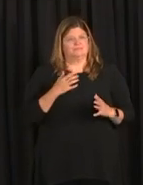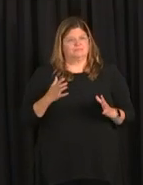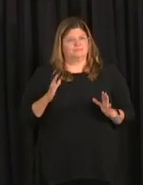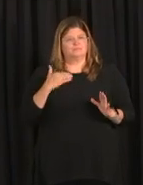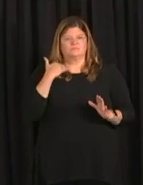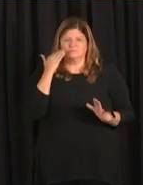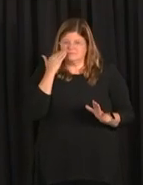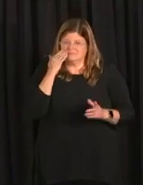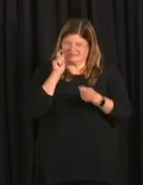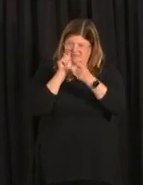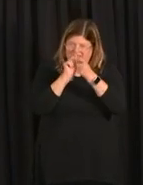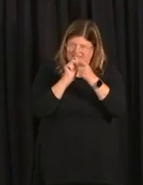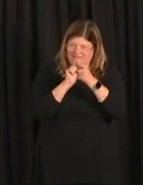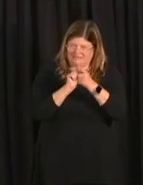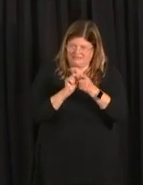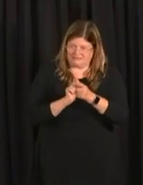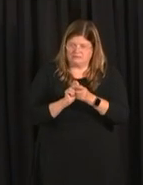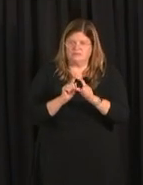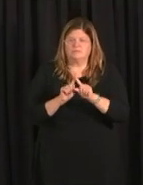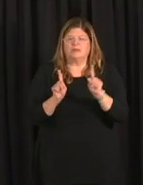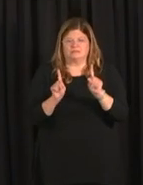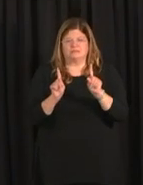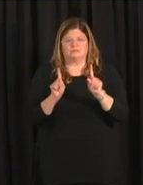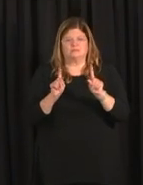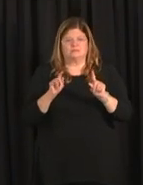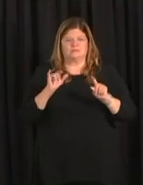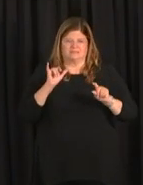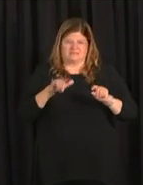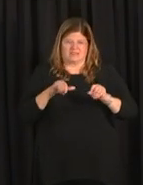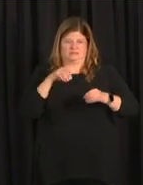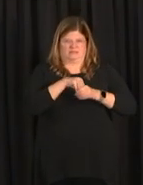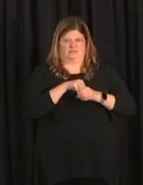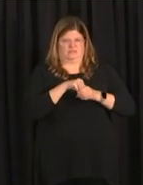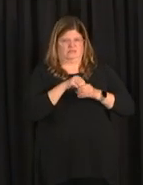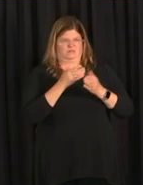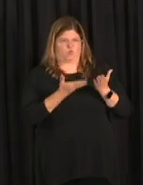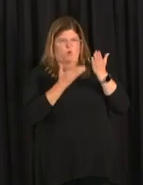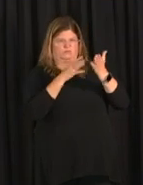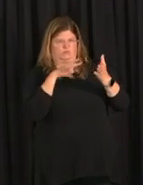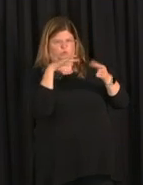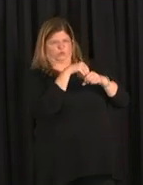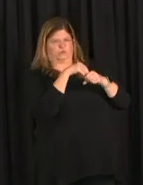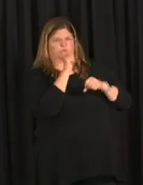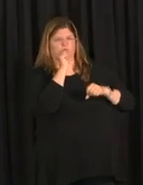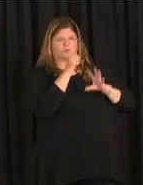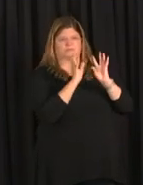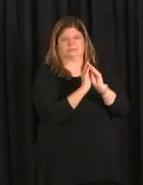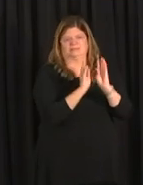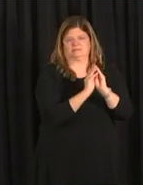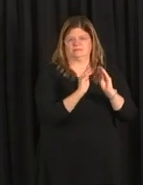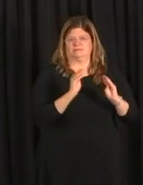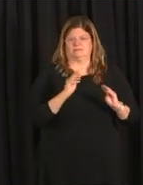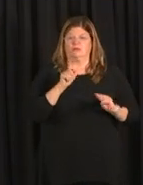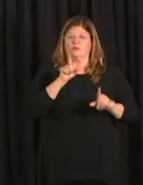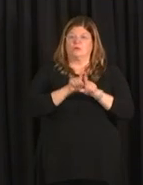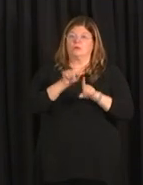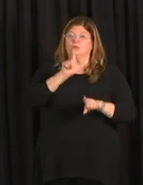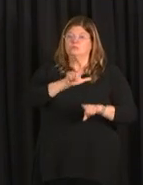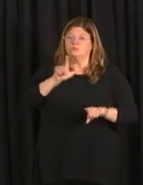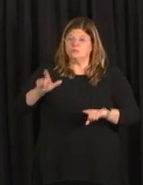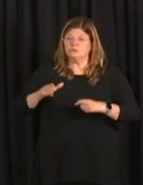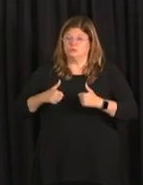because I'm not clear if there's the need, given that landlord-tenant court is closed right now to eviction proceedings.